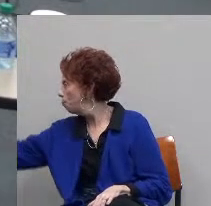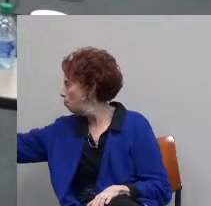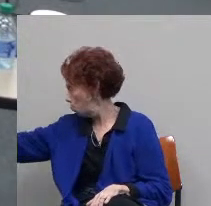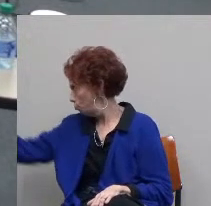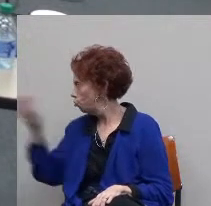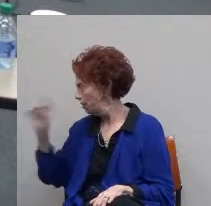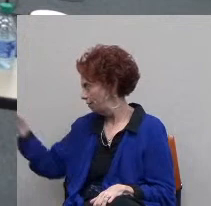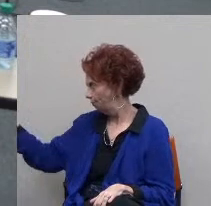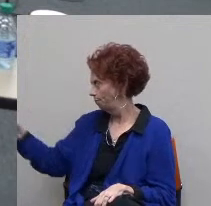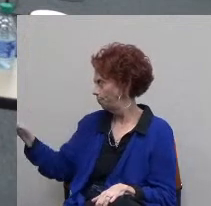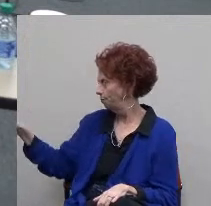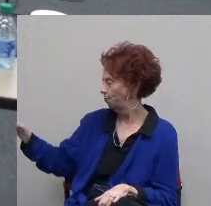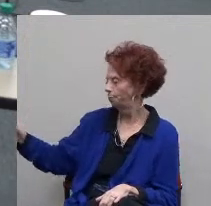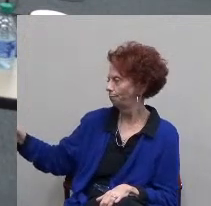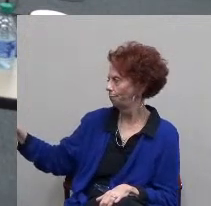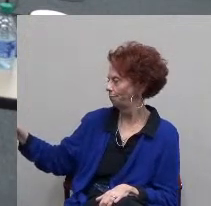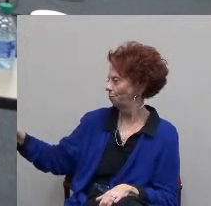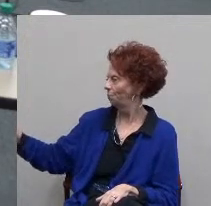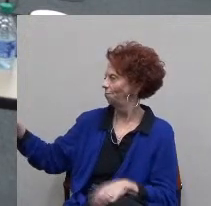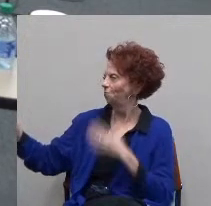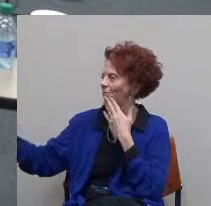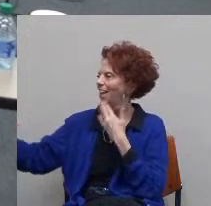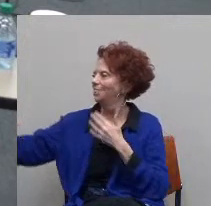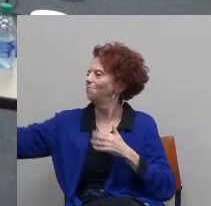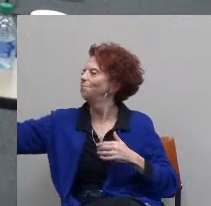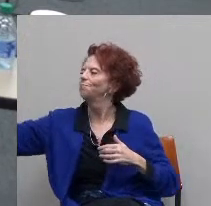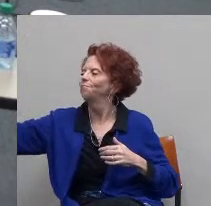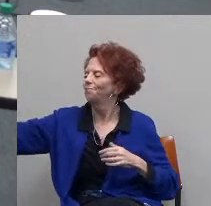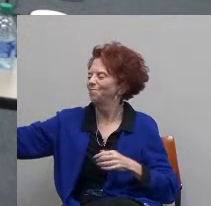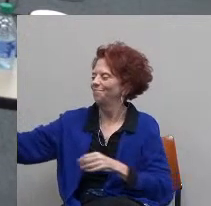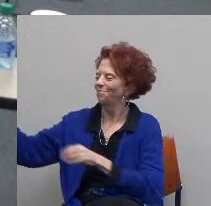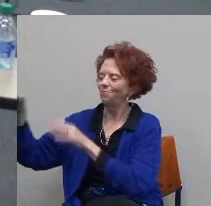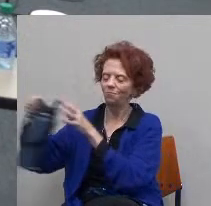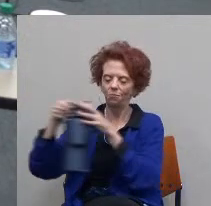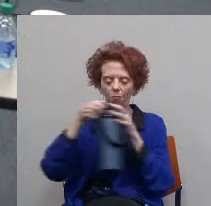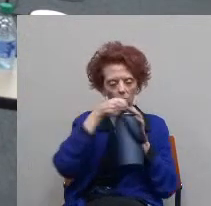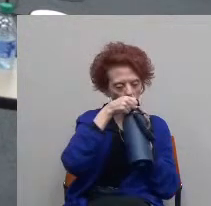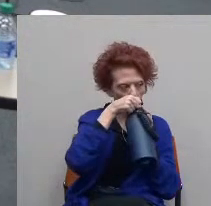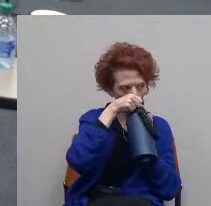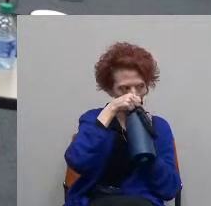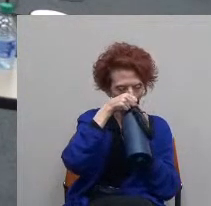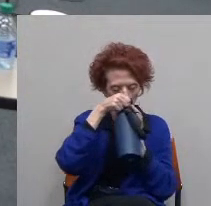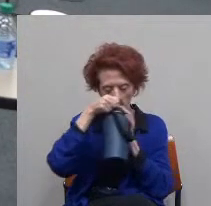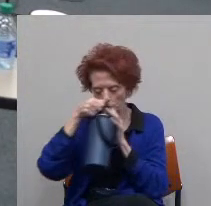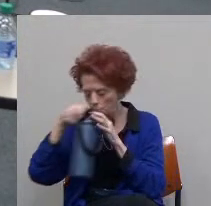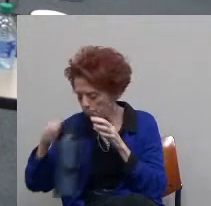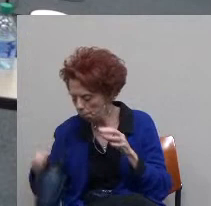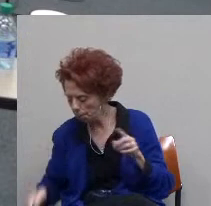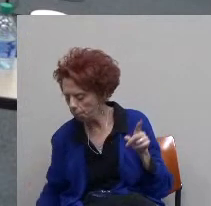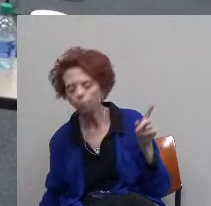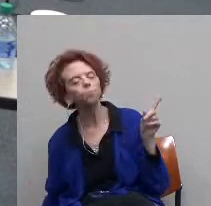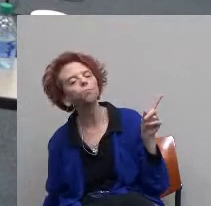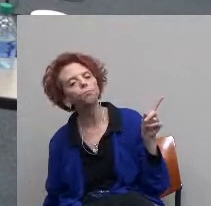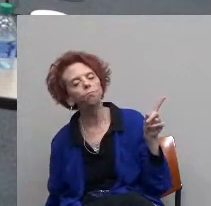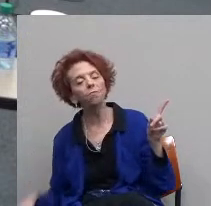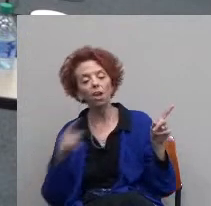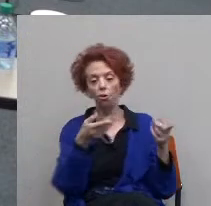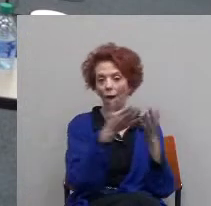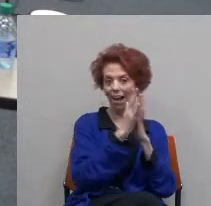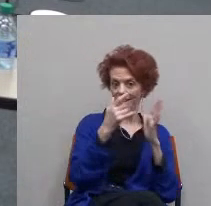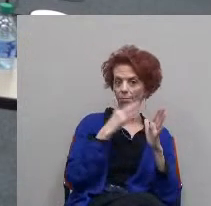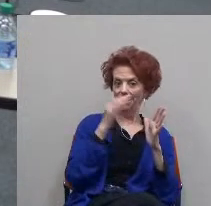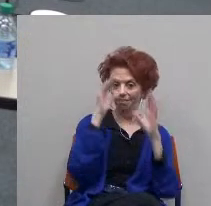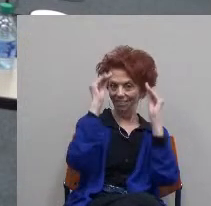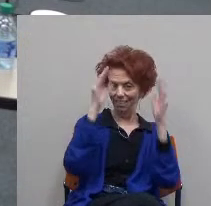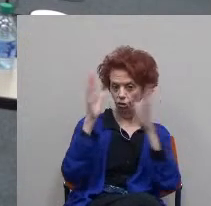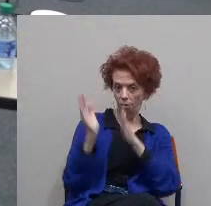Superintendent Voce, I believe your question was, are the teacher prep programs, have they all incorporated the science of reading into